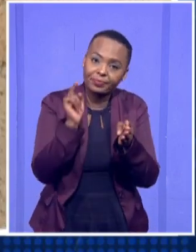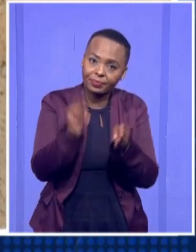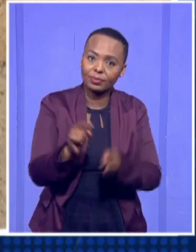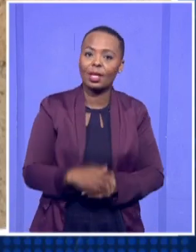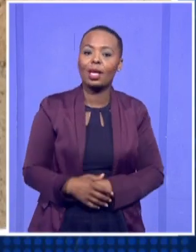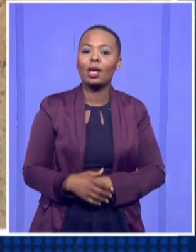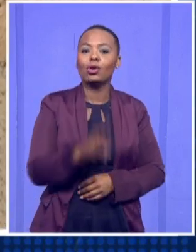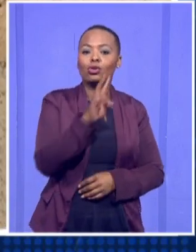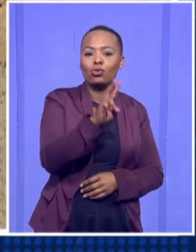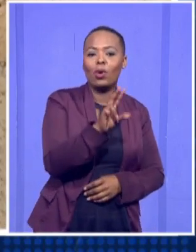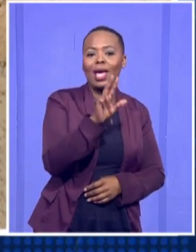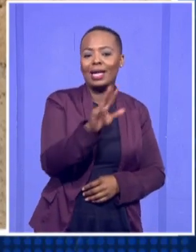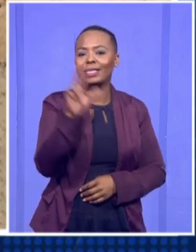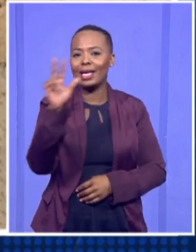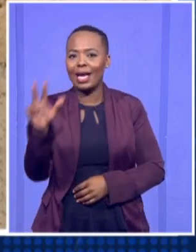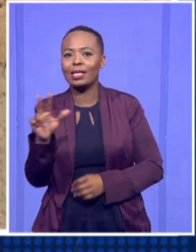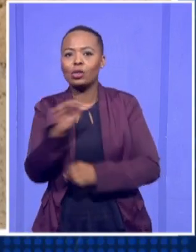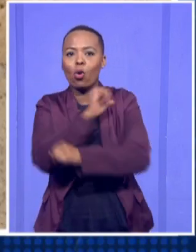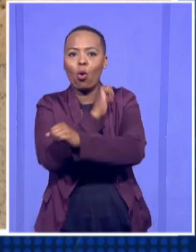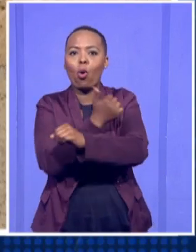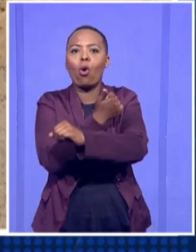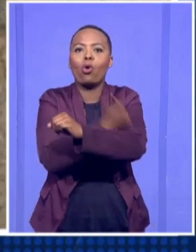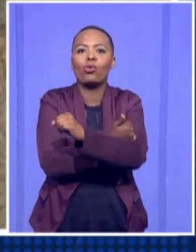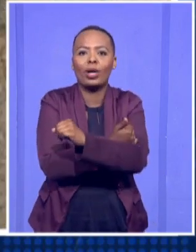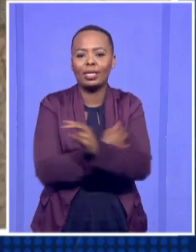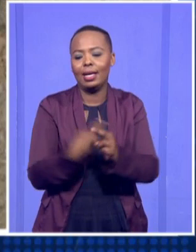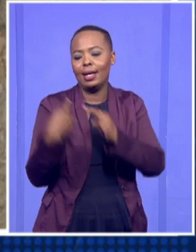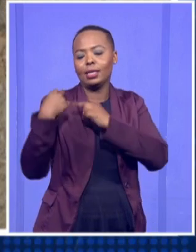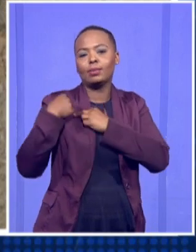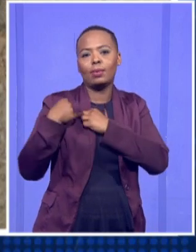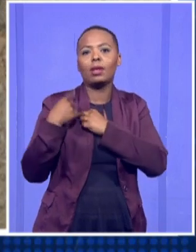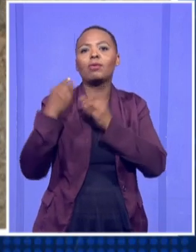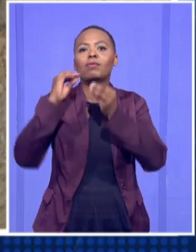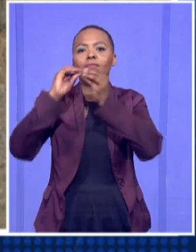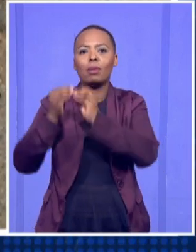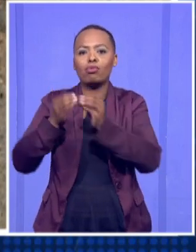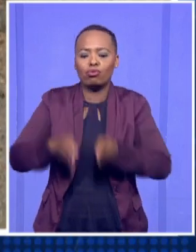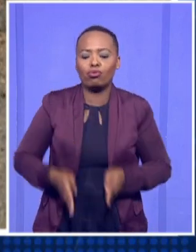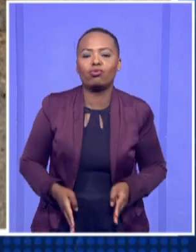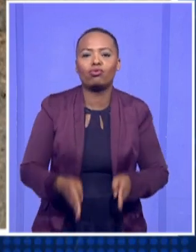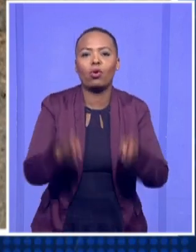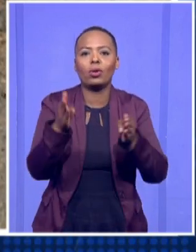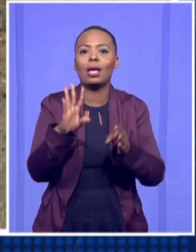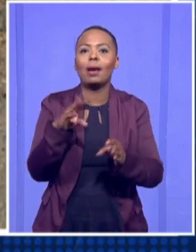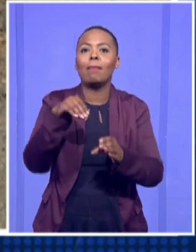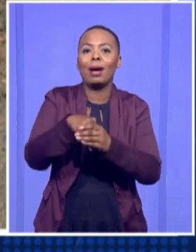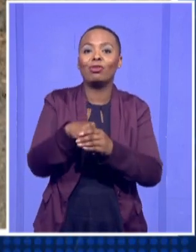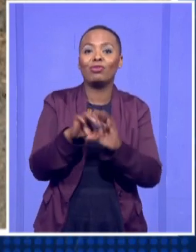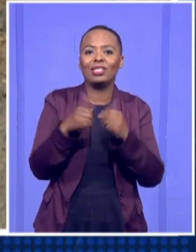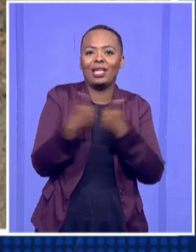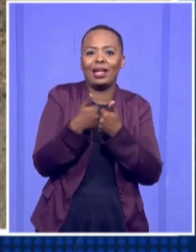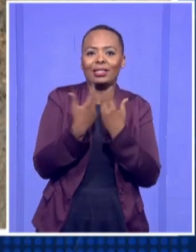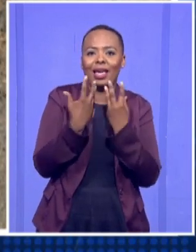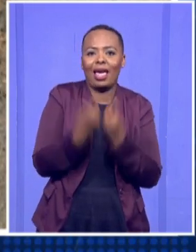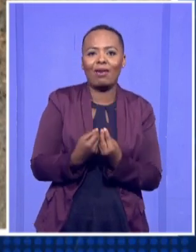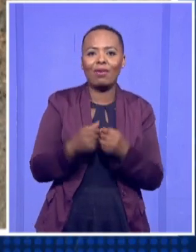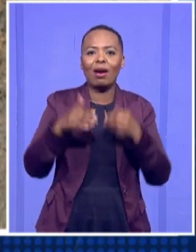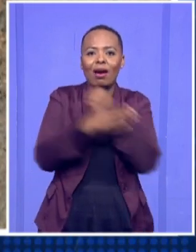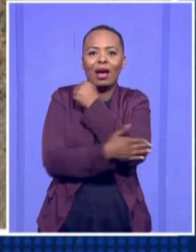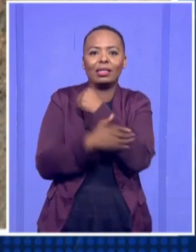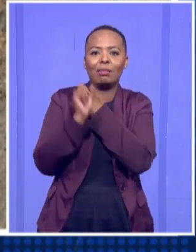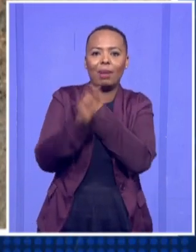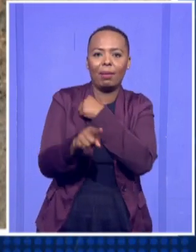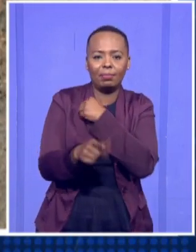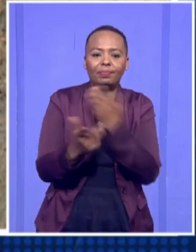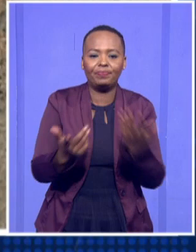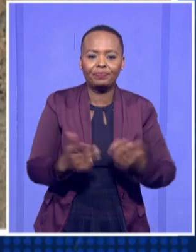288 authorities responsible for maintenance of roads, and that is part of the challenge that we have in this country. Even